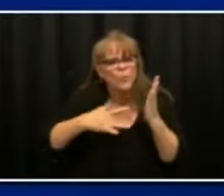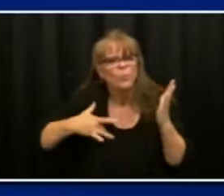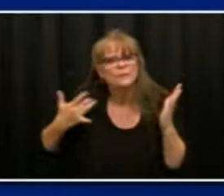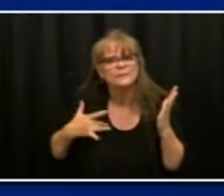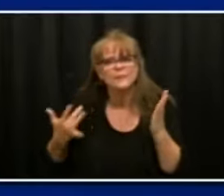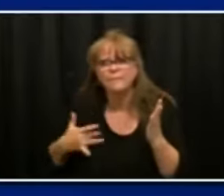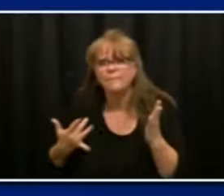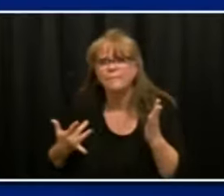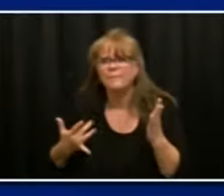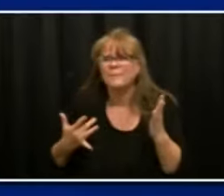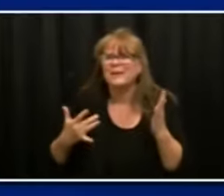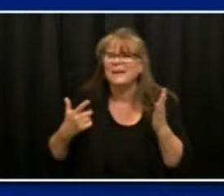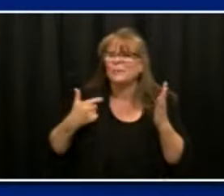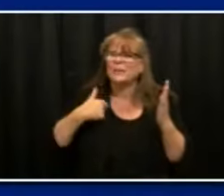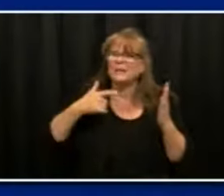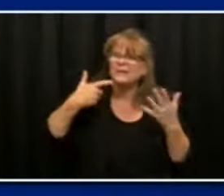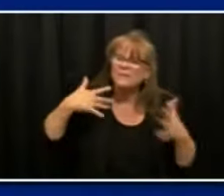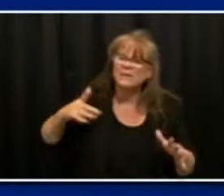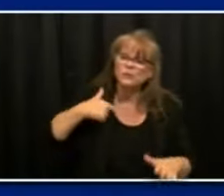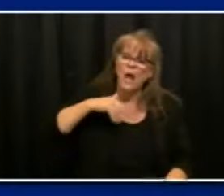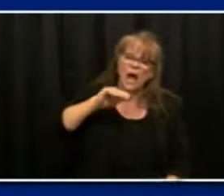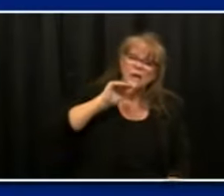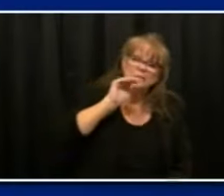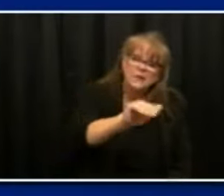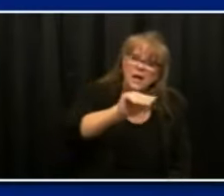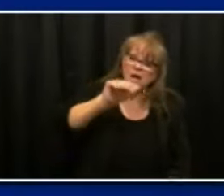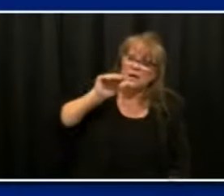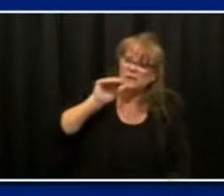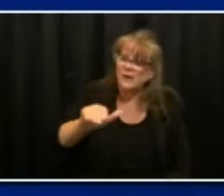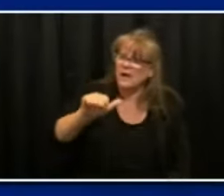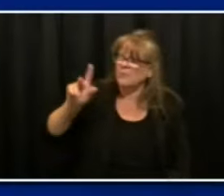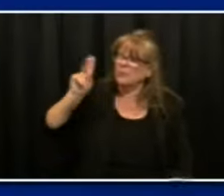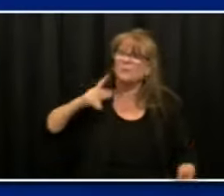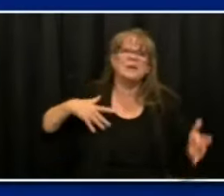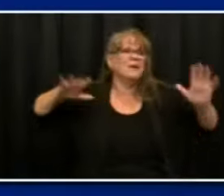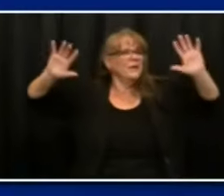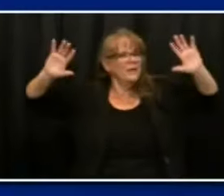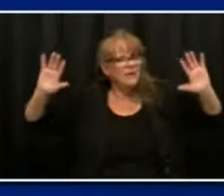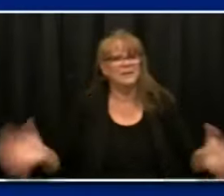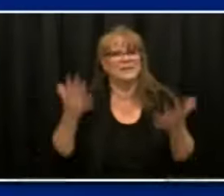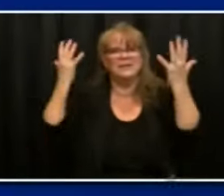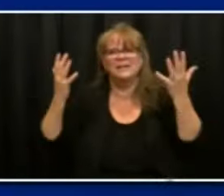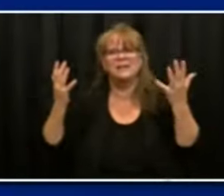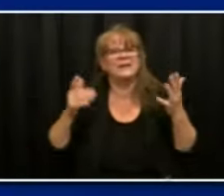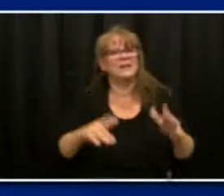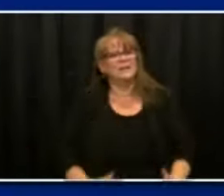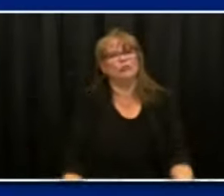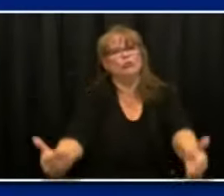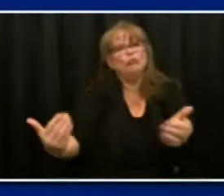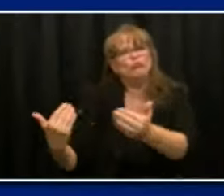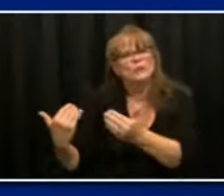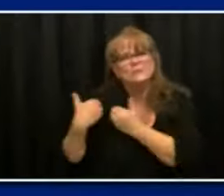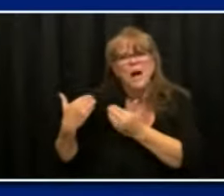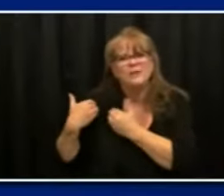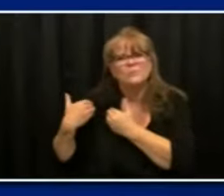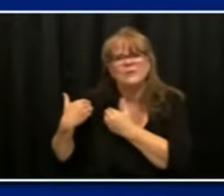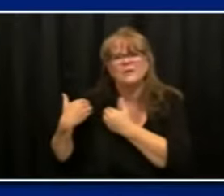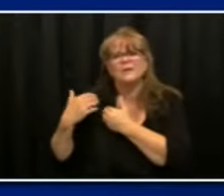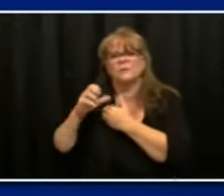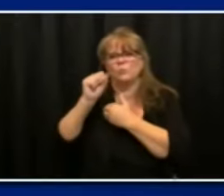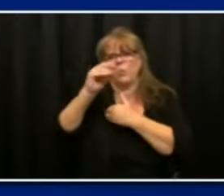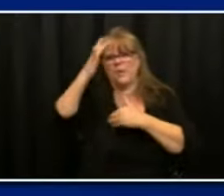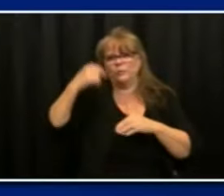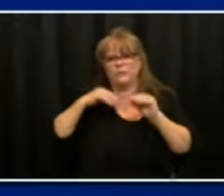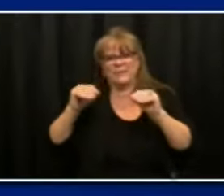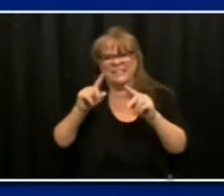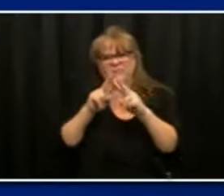reach them. That has the single biggest effect on containing this outbreak, and that's why this campaign is so important. And we invite you all to step up today, help